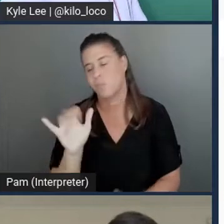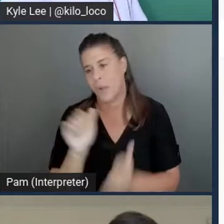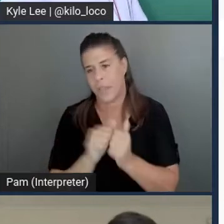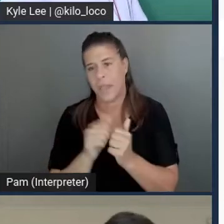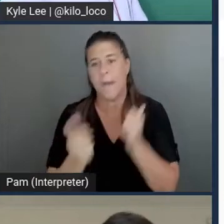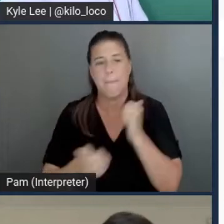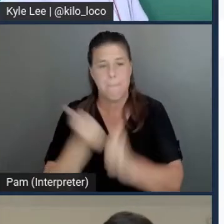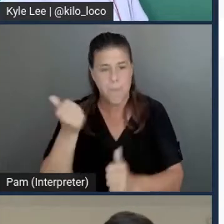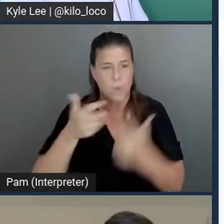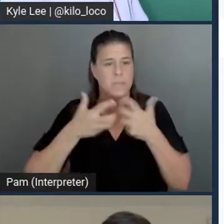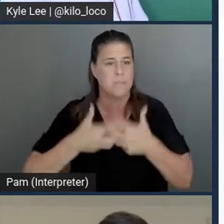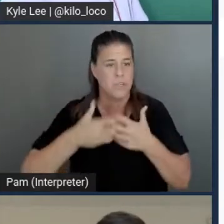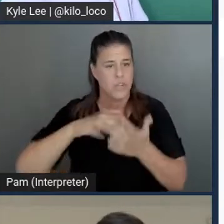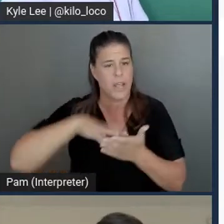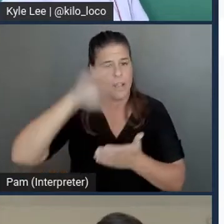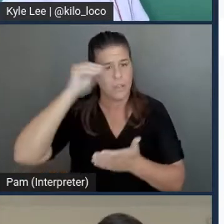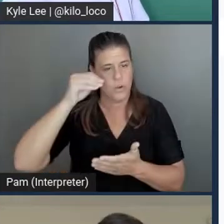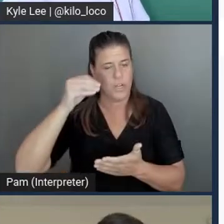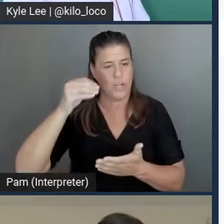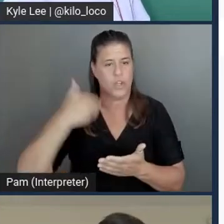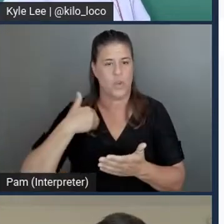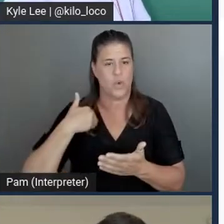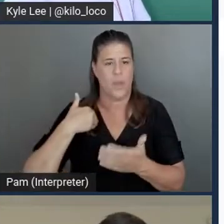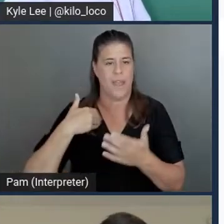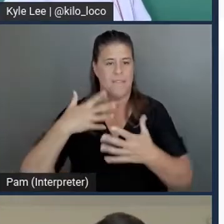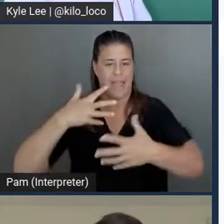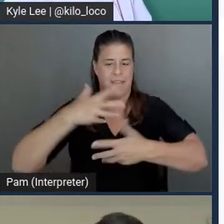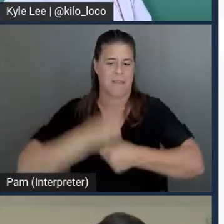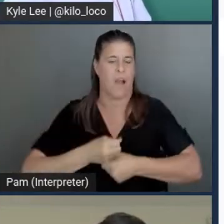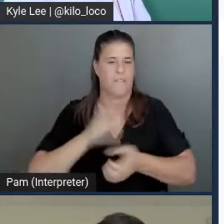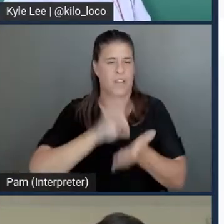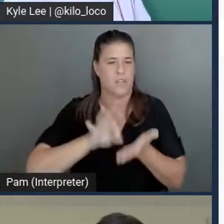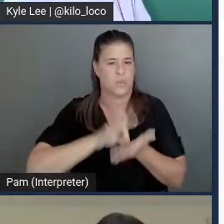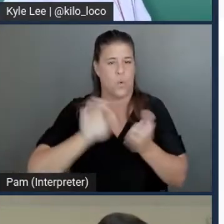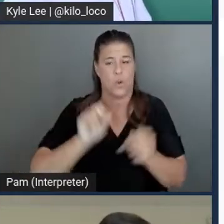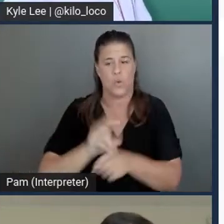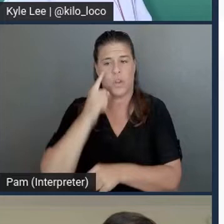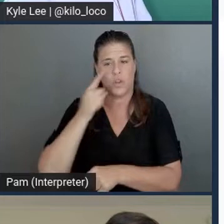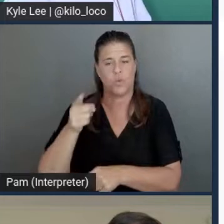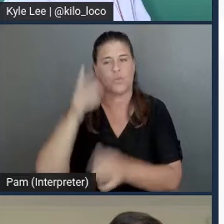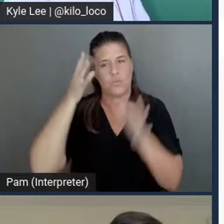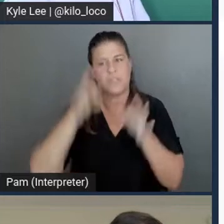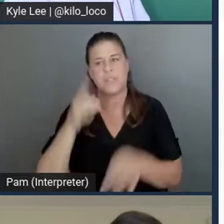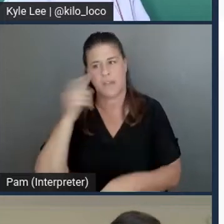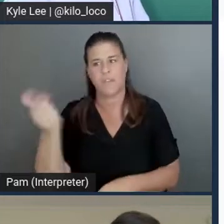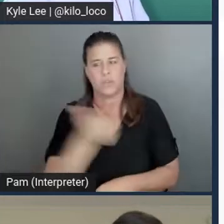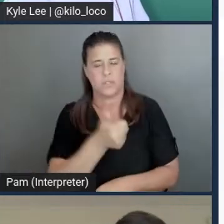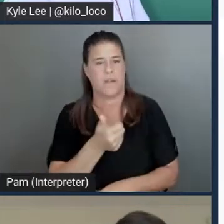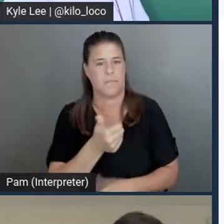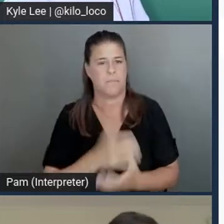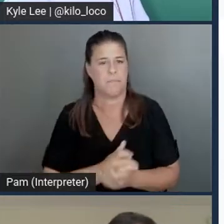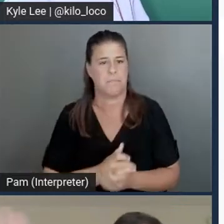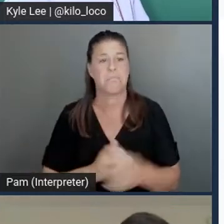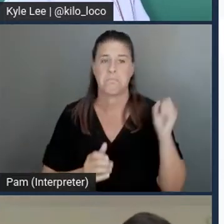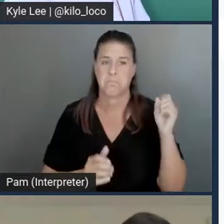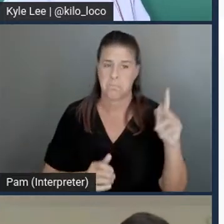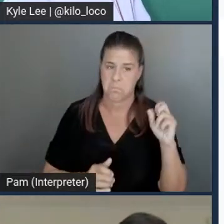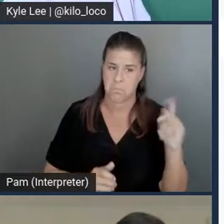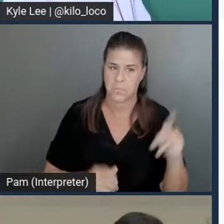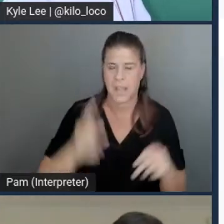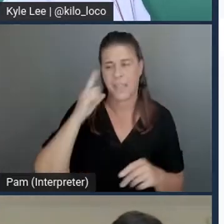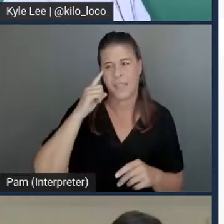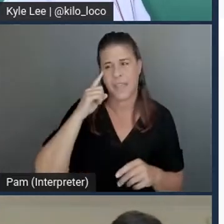most machine learning services, you get a confidence score that you can use to make decisions. Okay. Okay. And thinking more